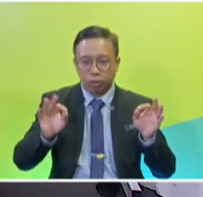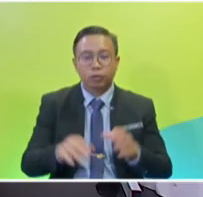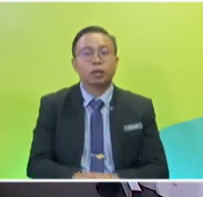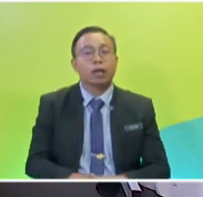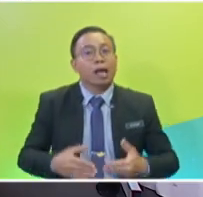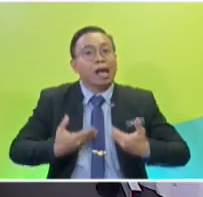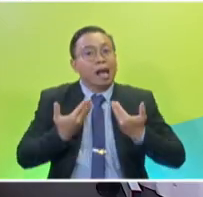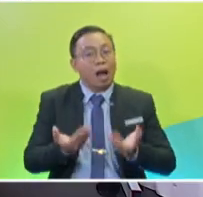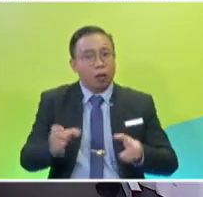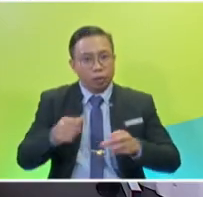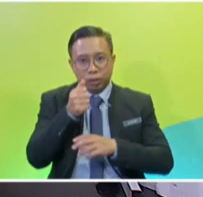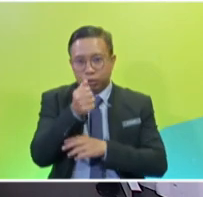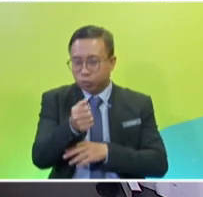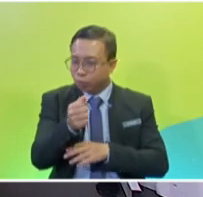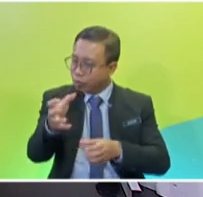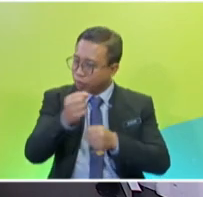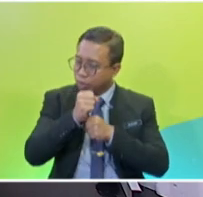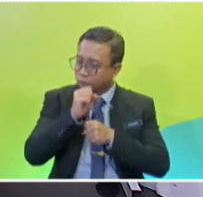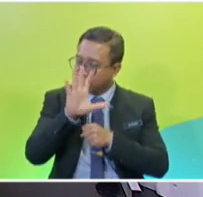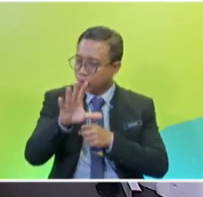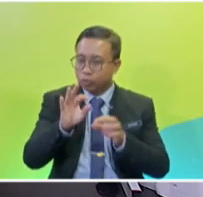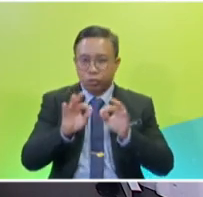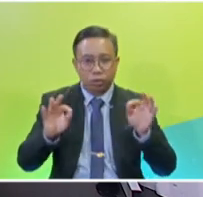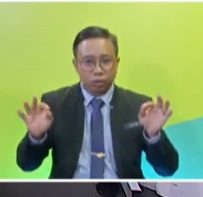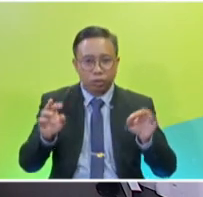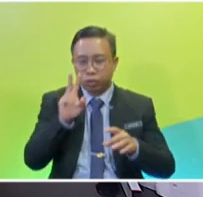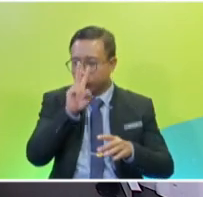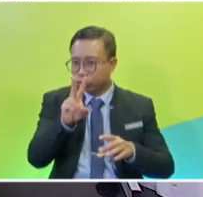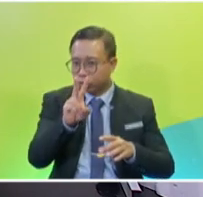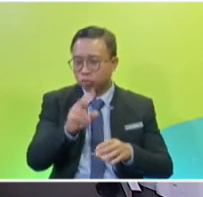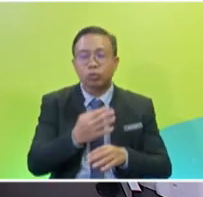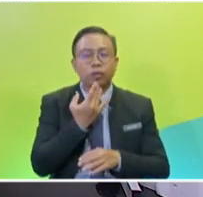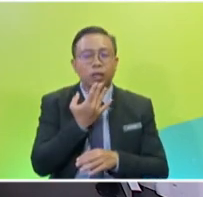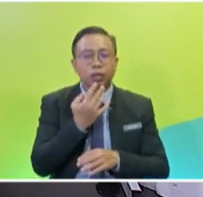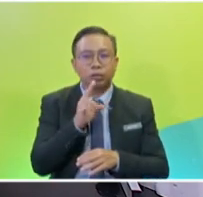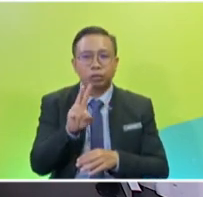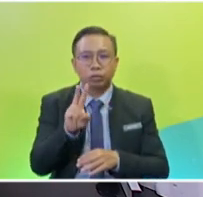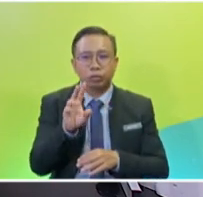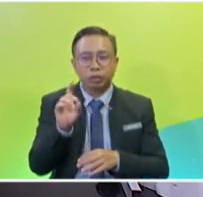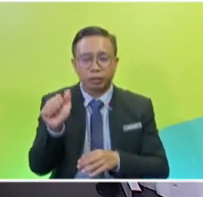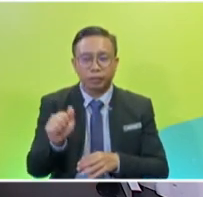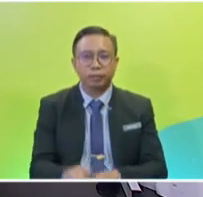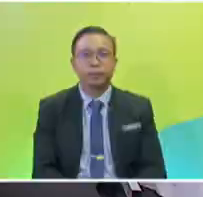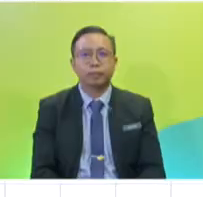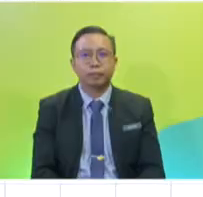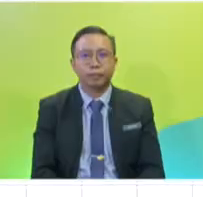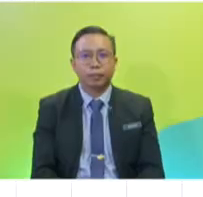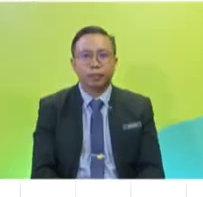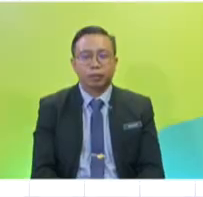how did you get your sentence? Give me that two colors and your two VAs. What was your first VA, Nana?